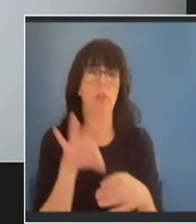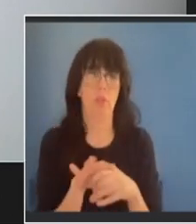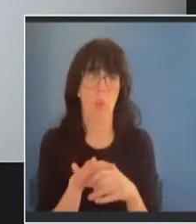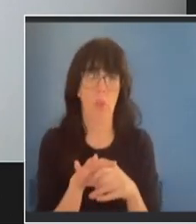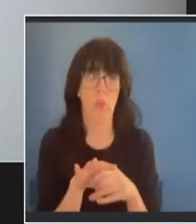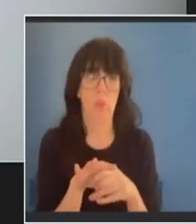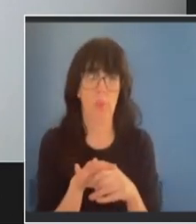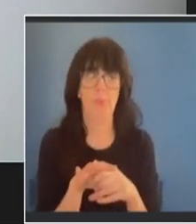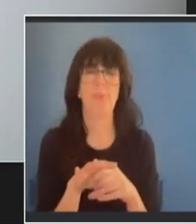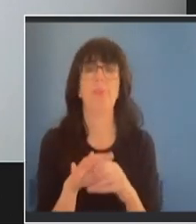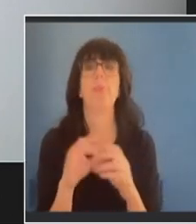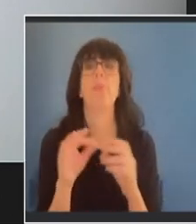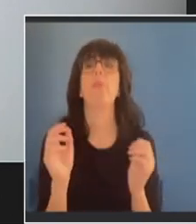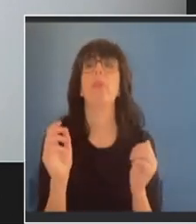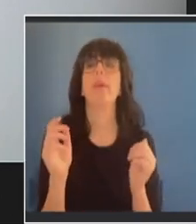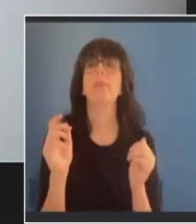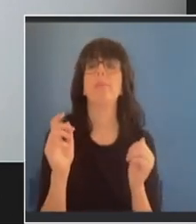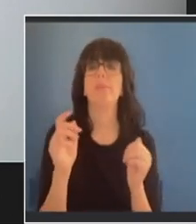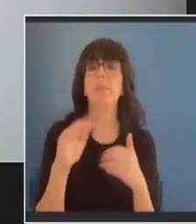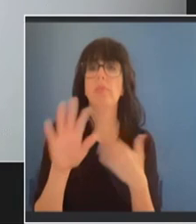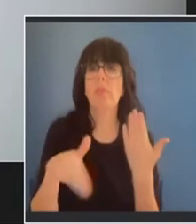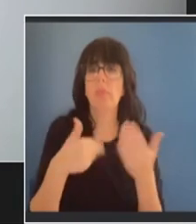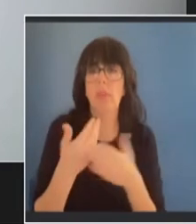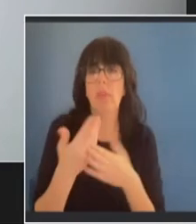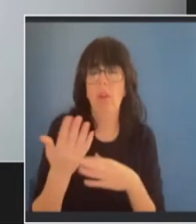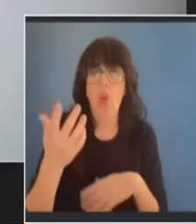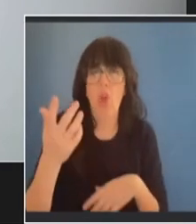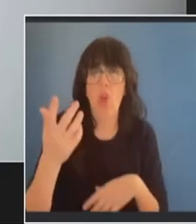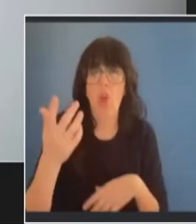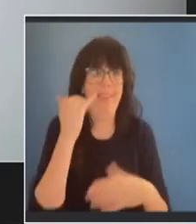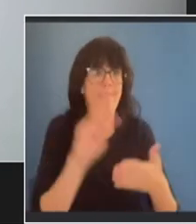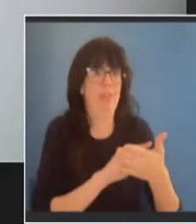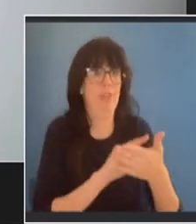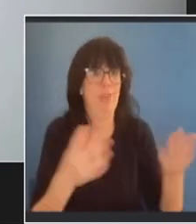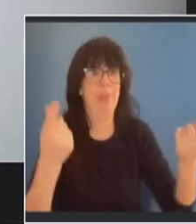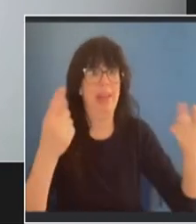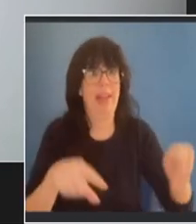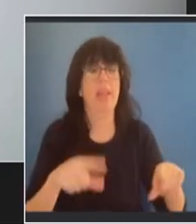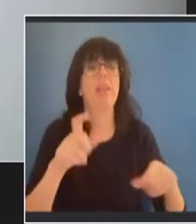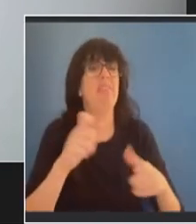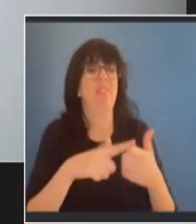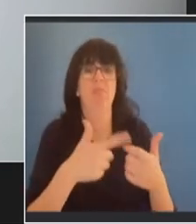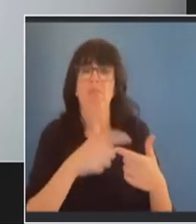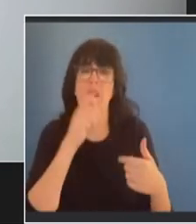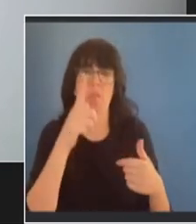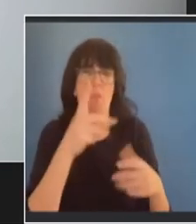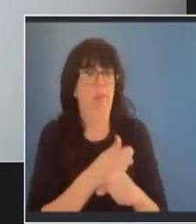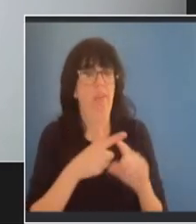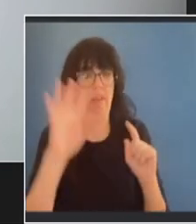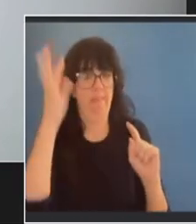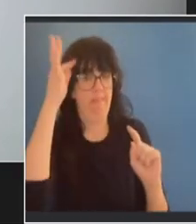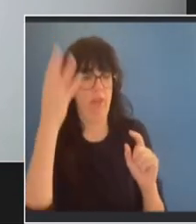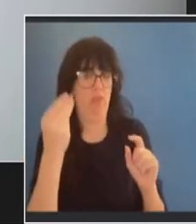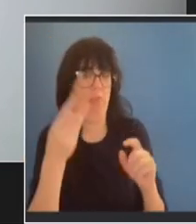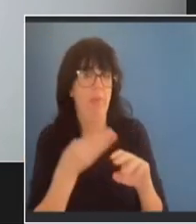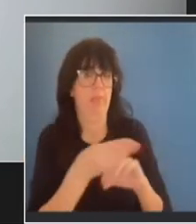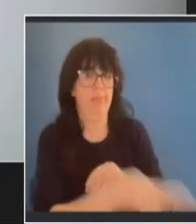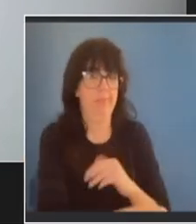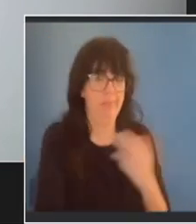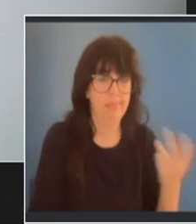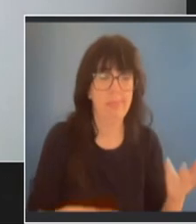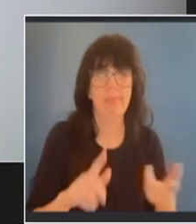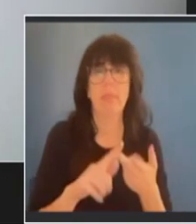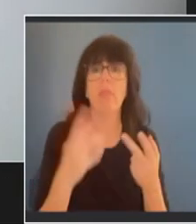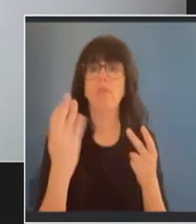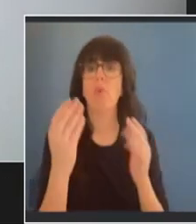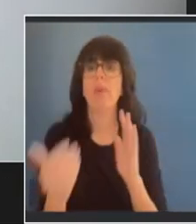federal funds from all programs in which discrimination exists, enforcement of the 14th Amendment, reducing